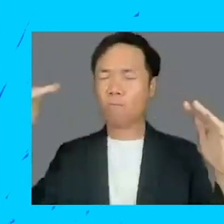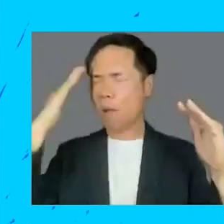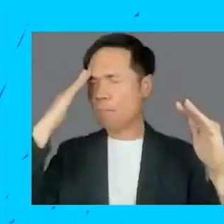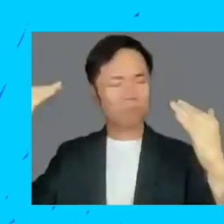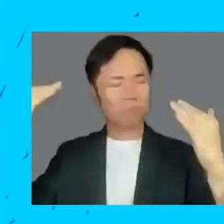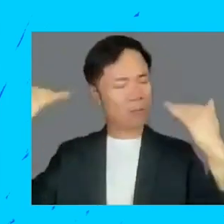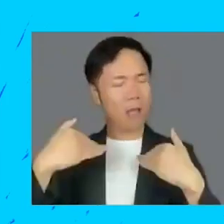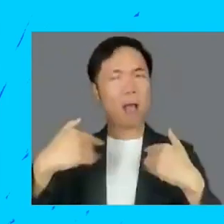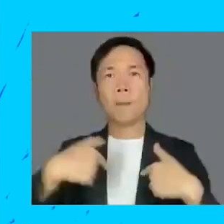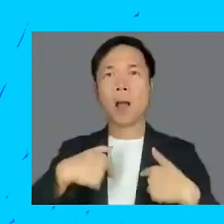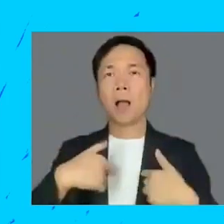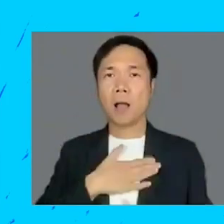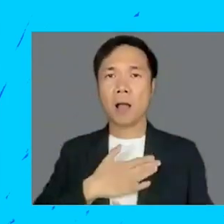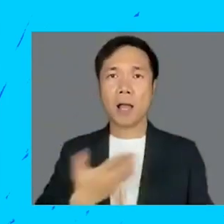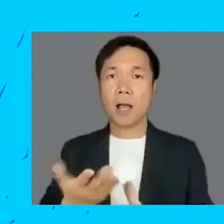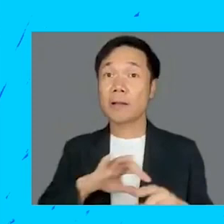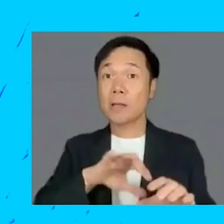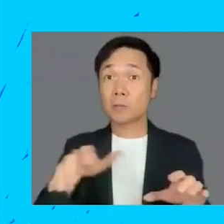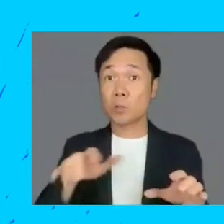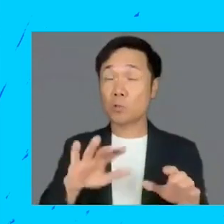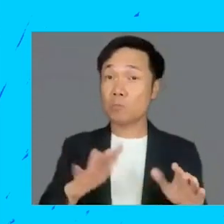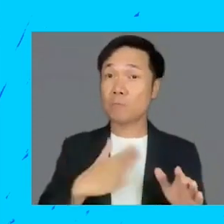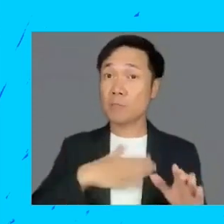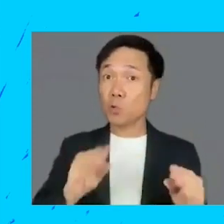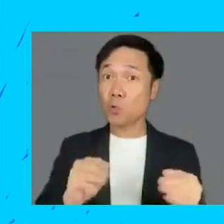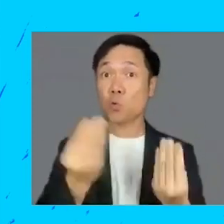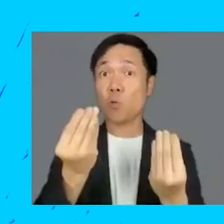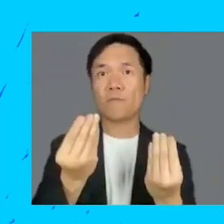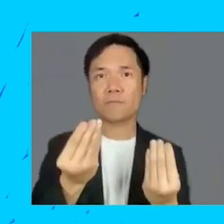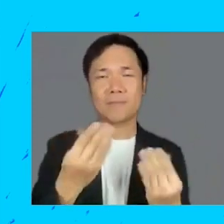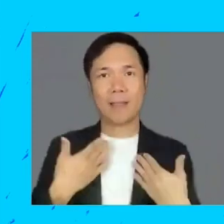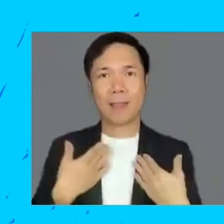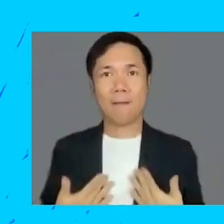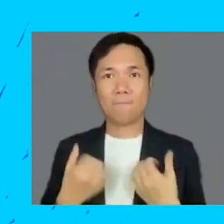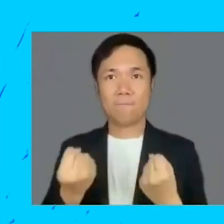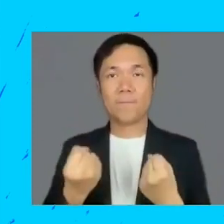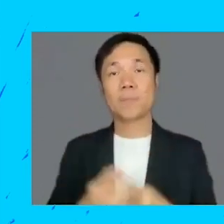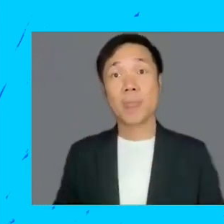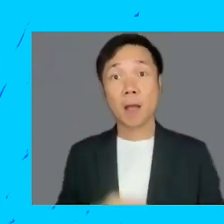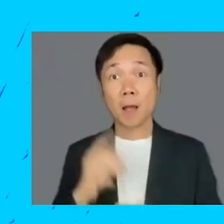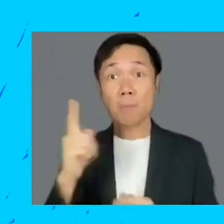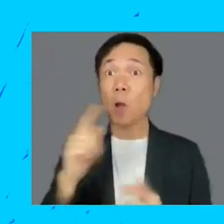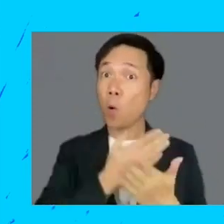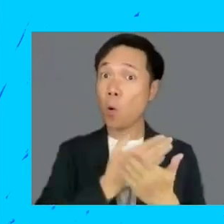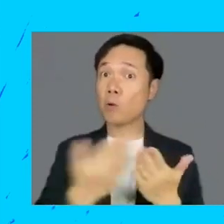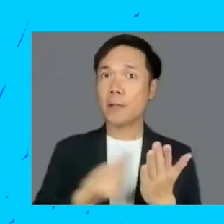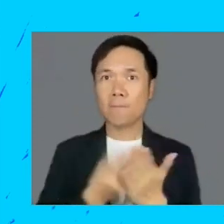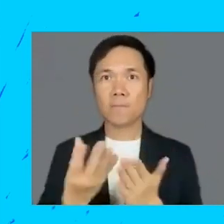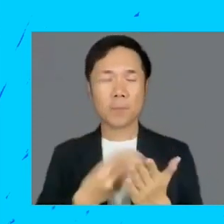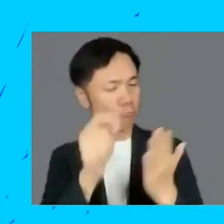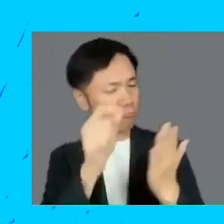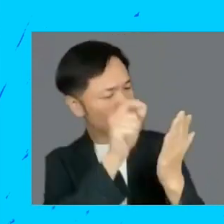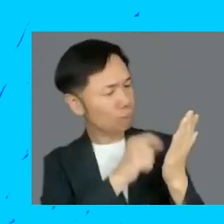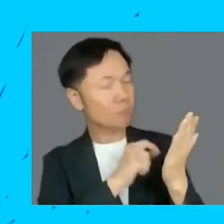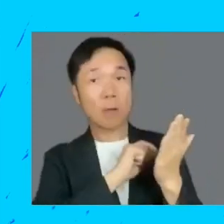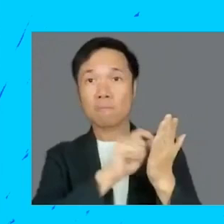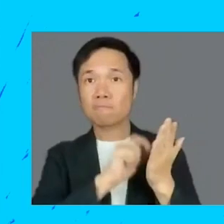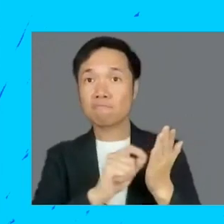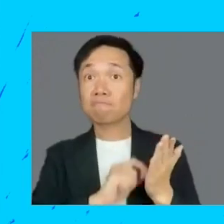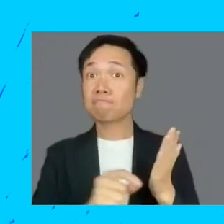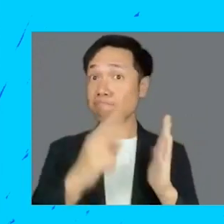audience to make use of the resources section to access reports and publications and some of the materials that have been referenced in this